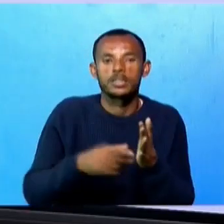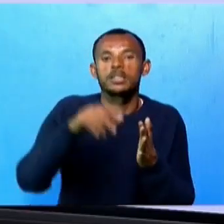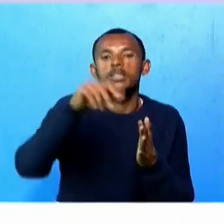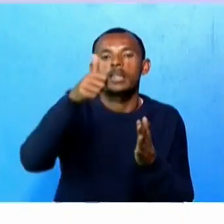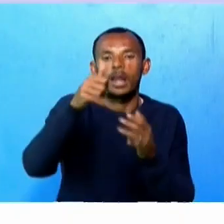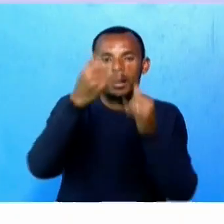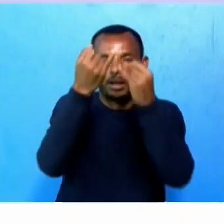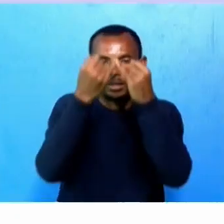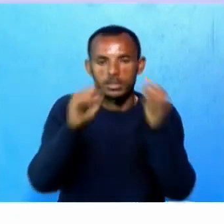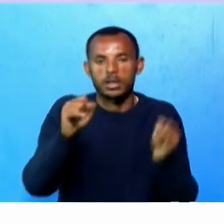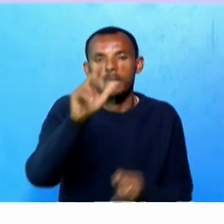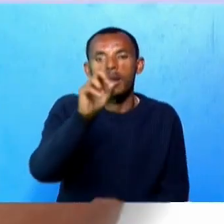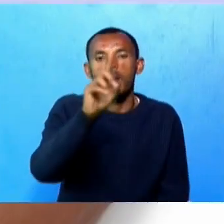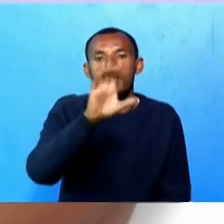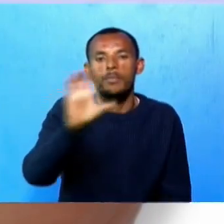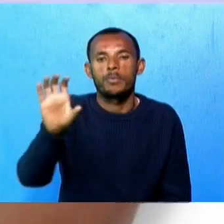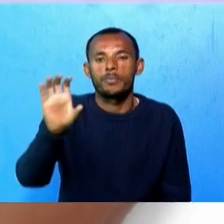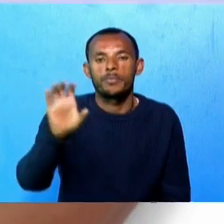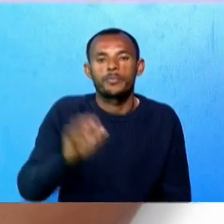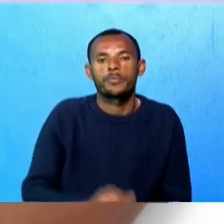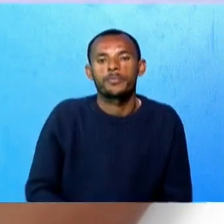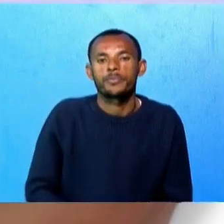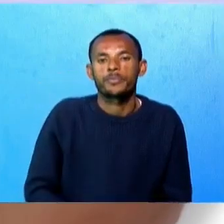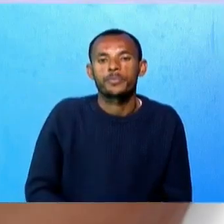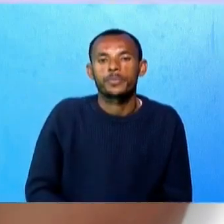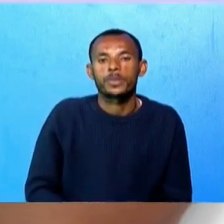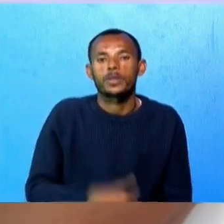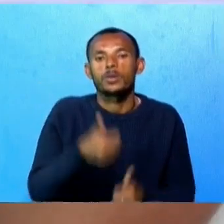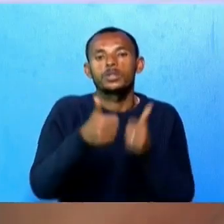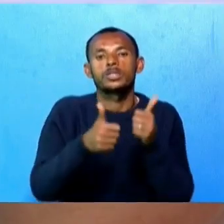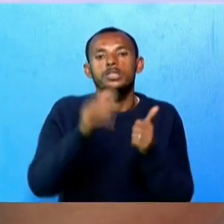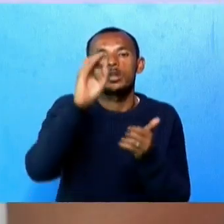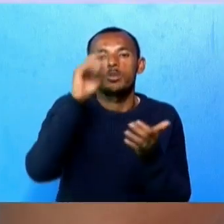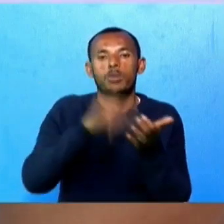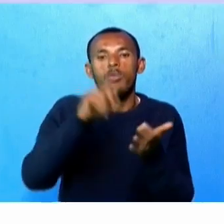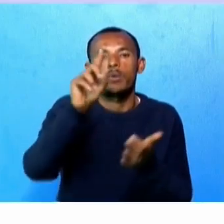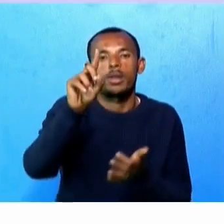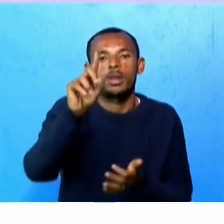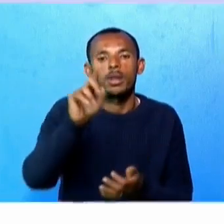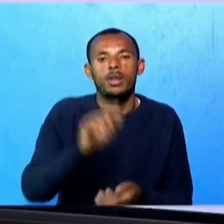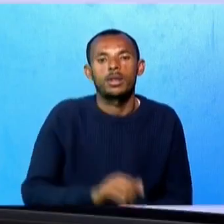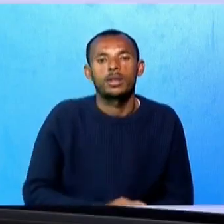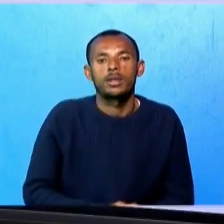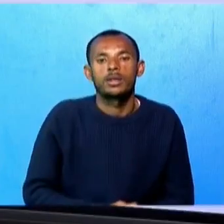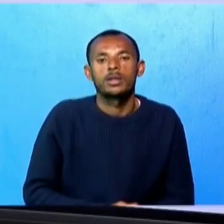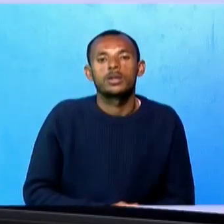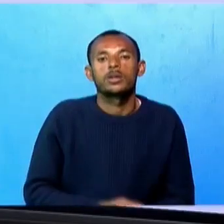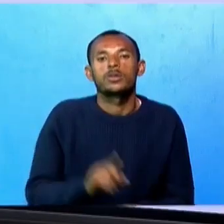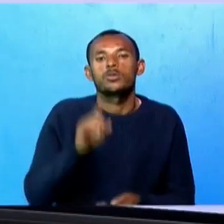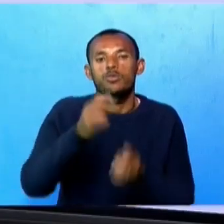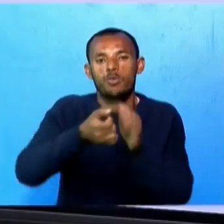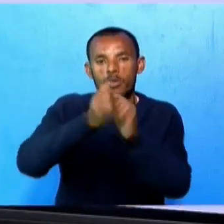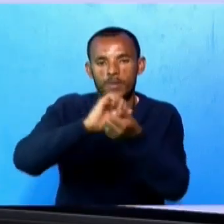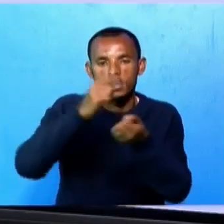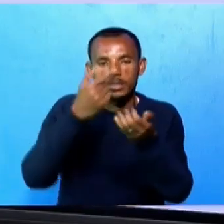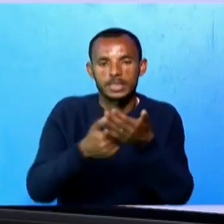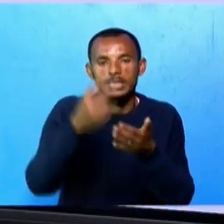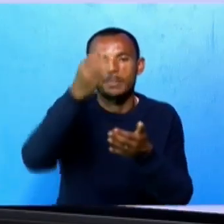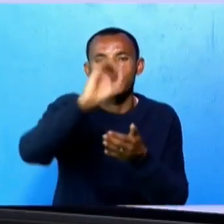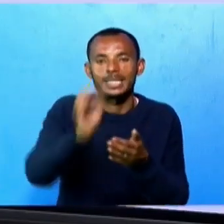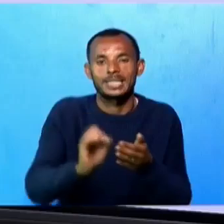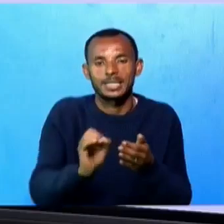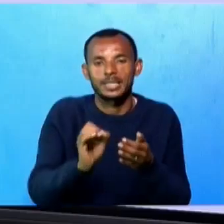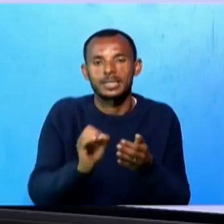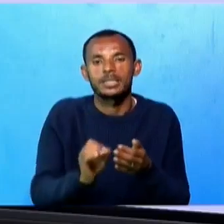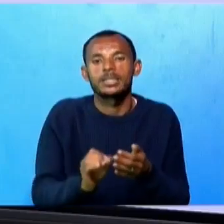over 100, okay, which is 0.1. So you need to convert this percentage in